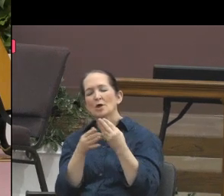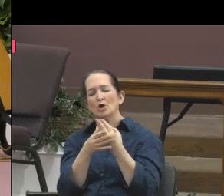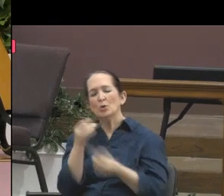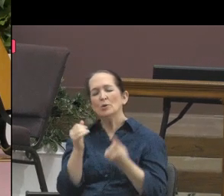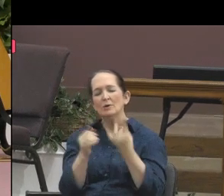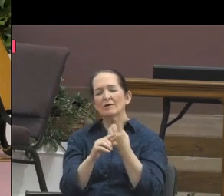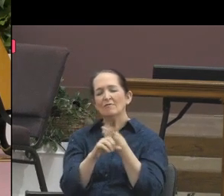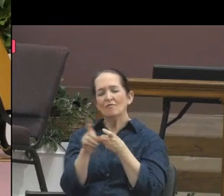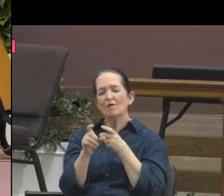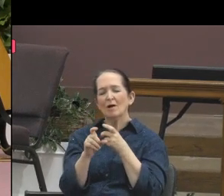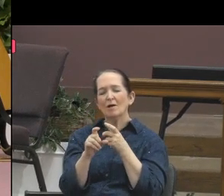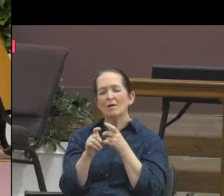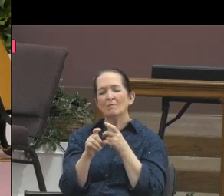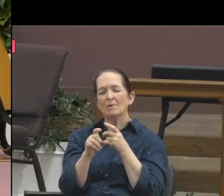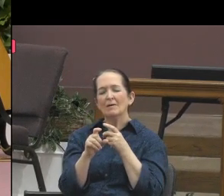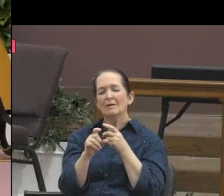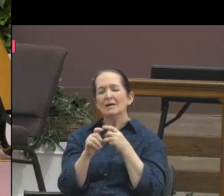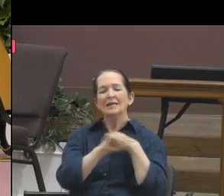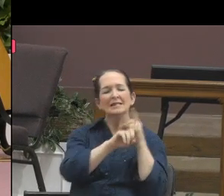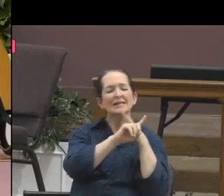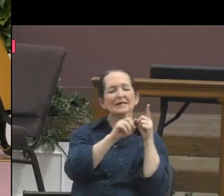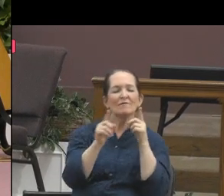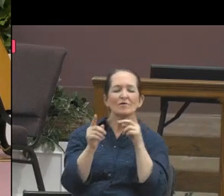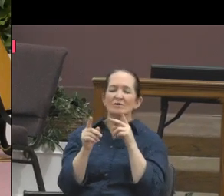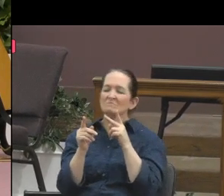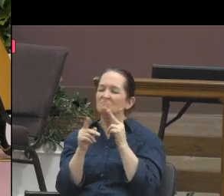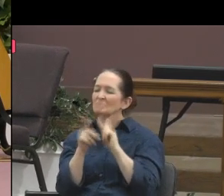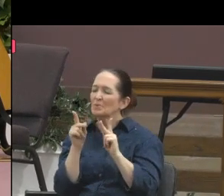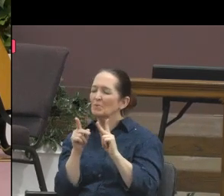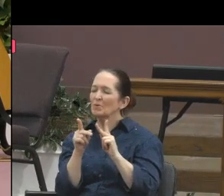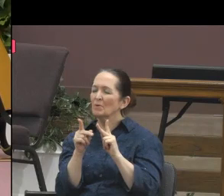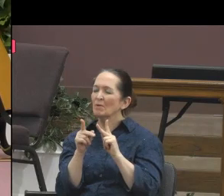and let it spread like wildfire throughout our community,